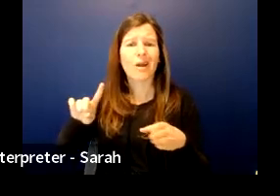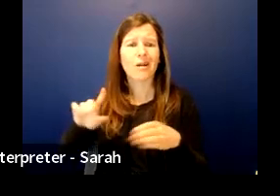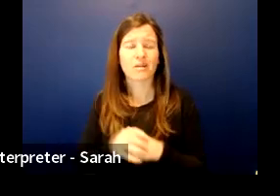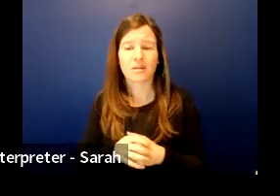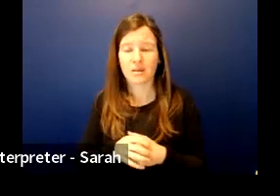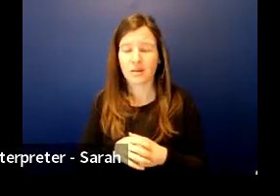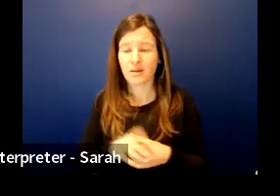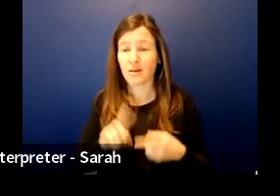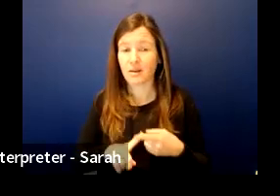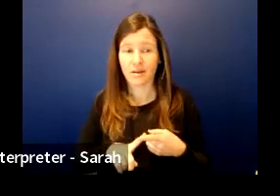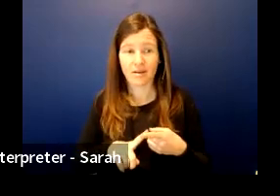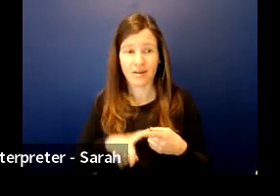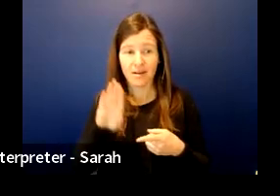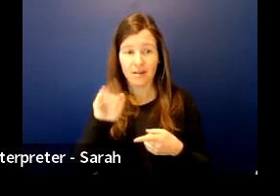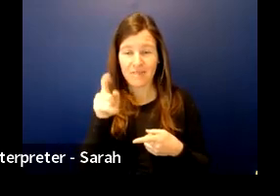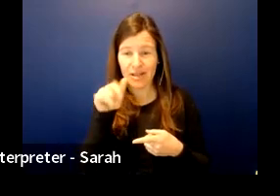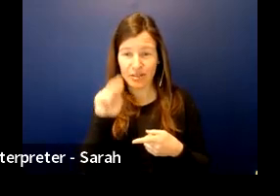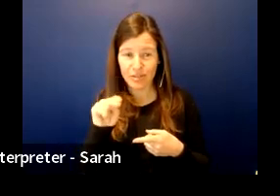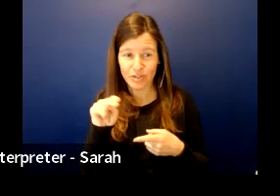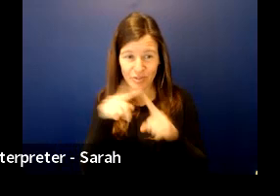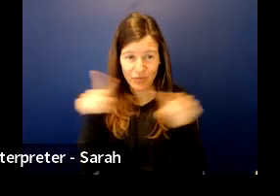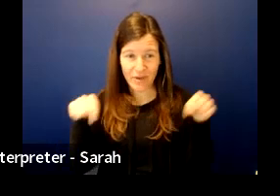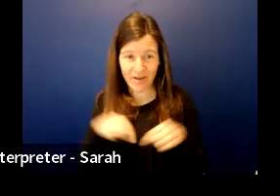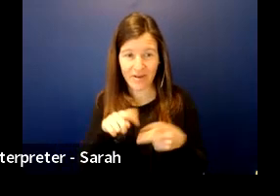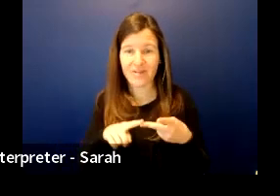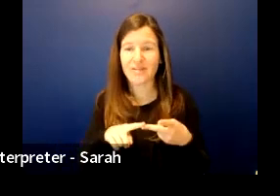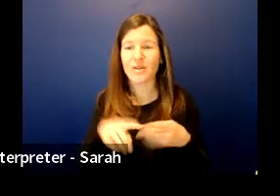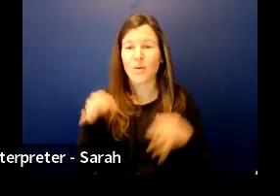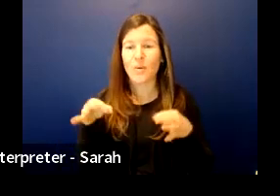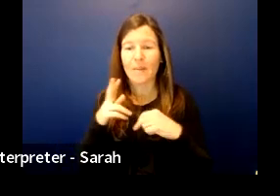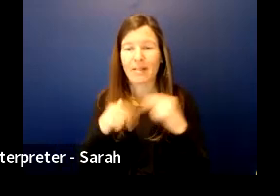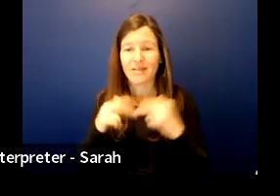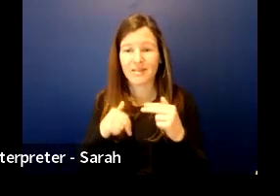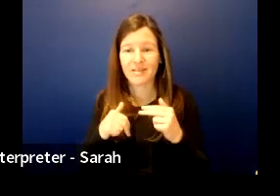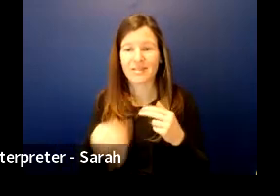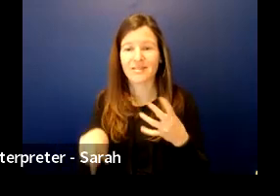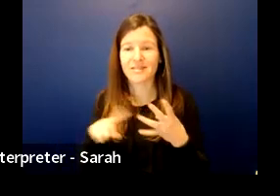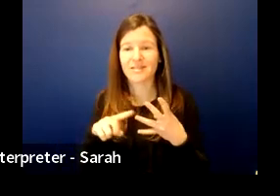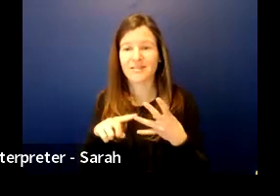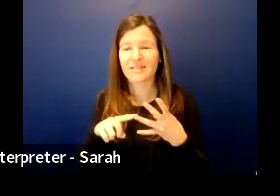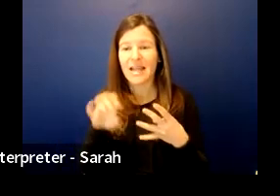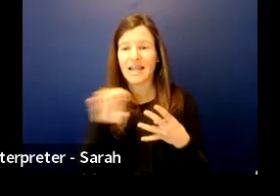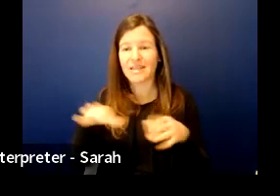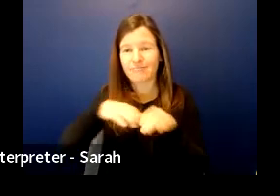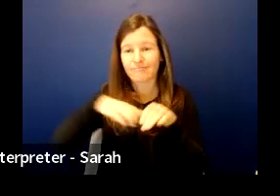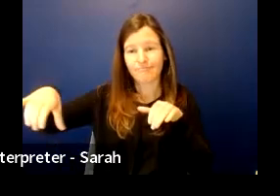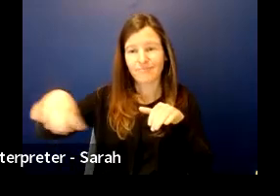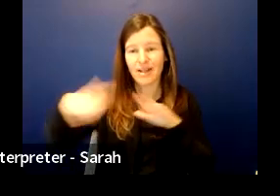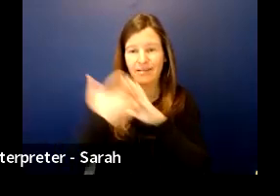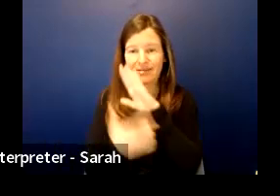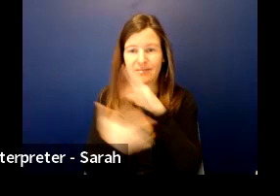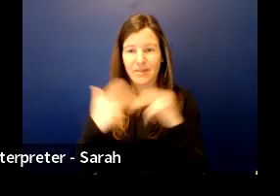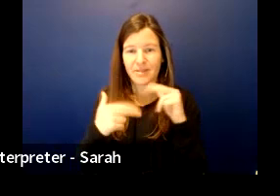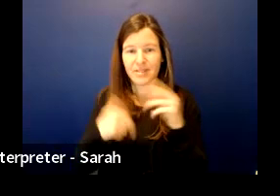Bastion Square, the Supreme Court Building, East Wing of the Legislative Building, third